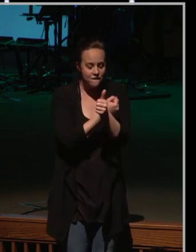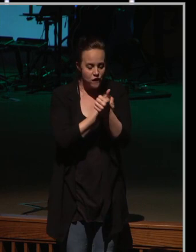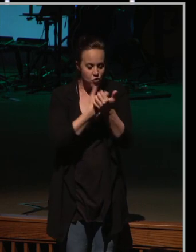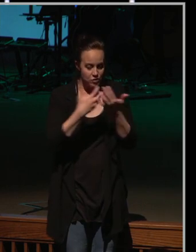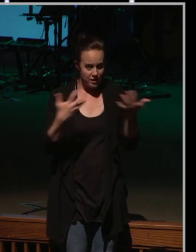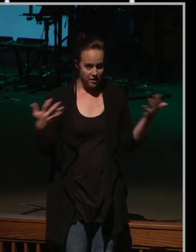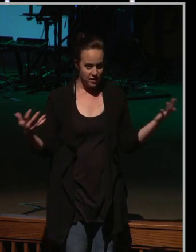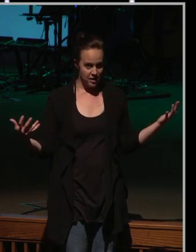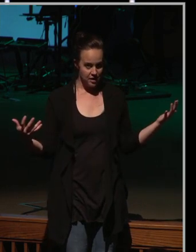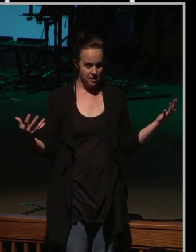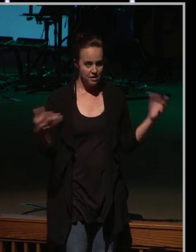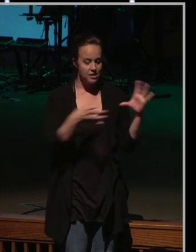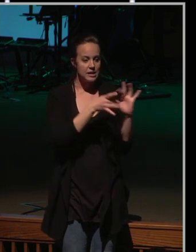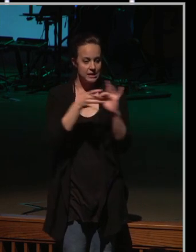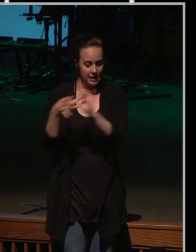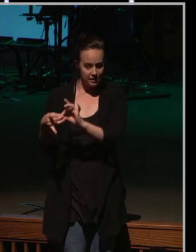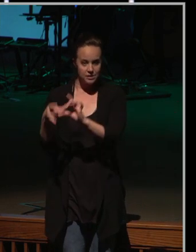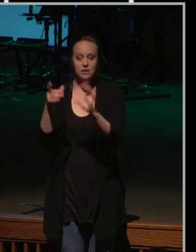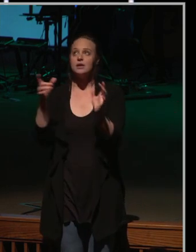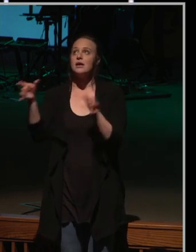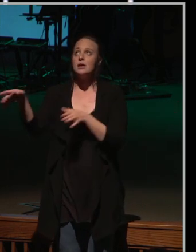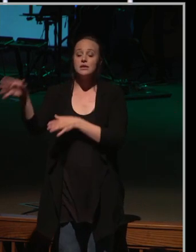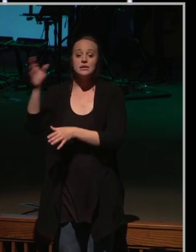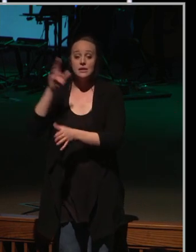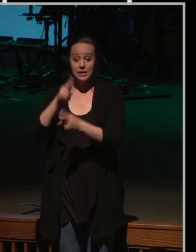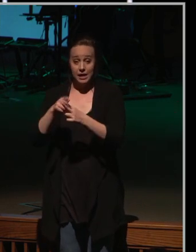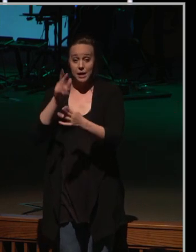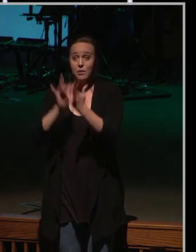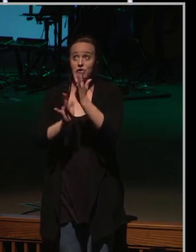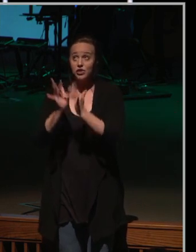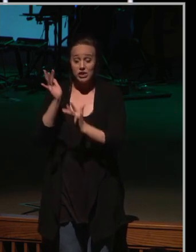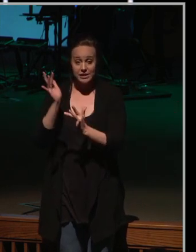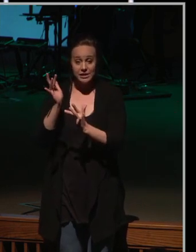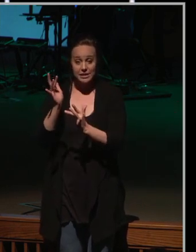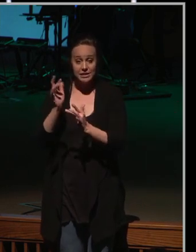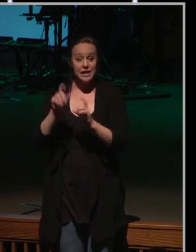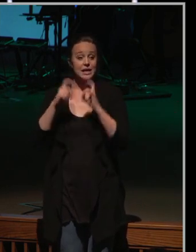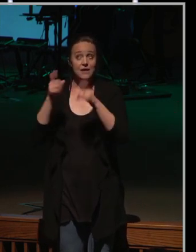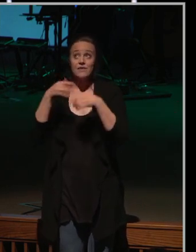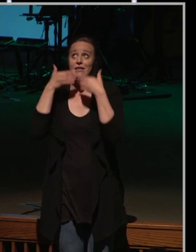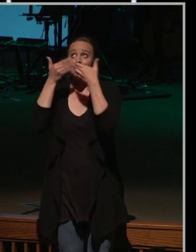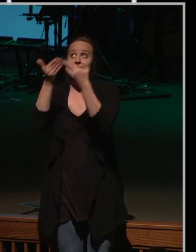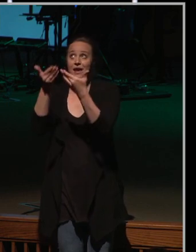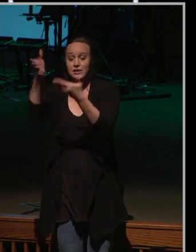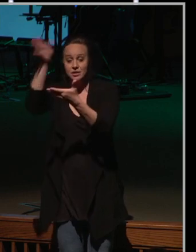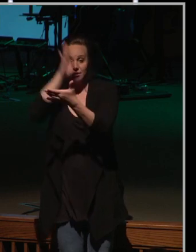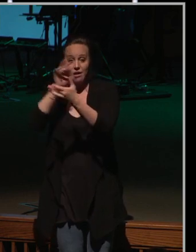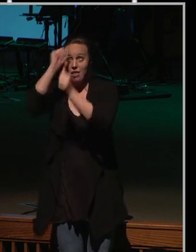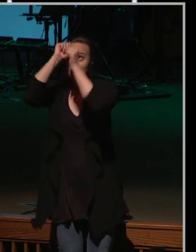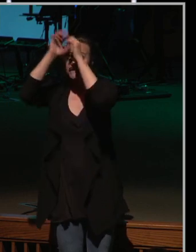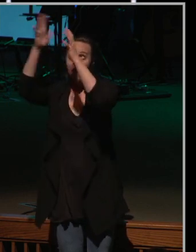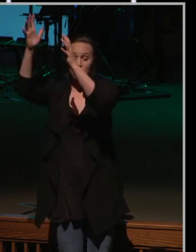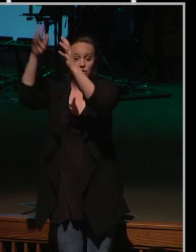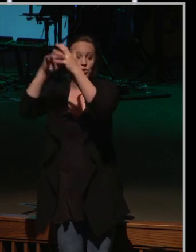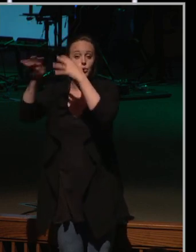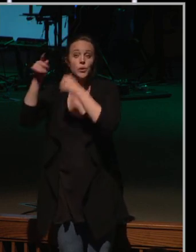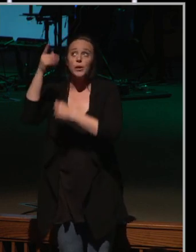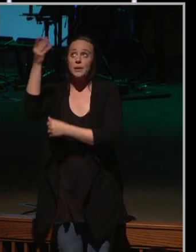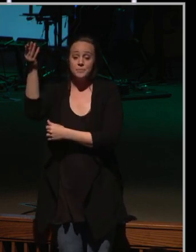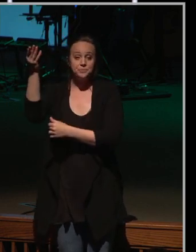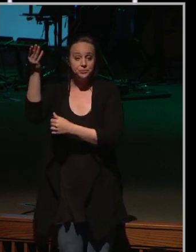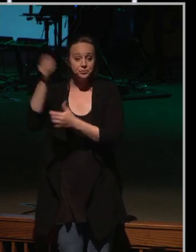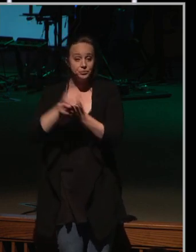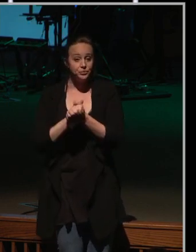Lord Jesus, giving thanks to God the Father through him. Just in case Paul missed anything specific, makes it really